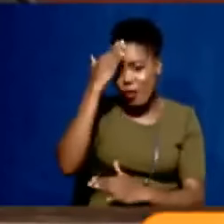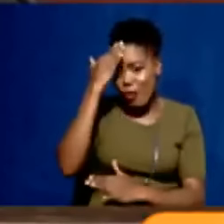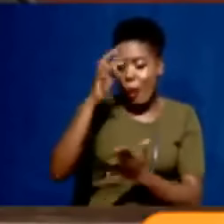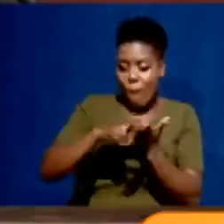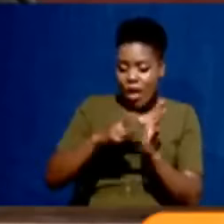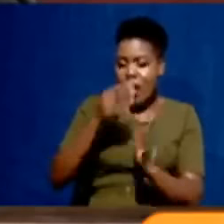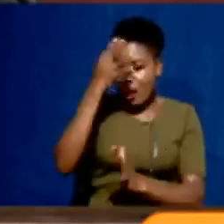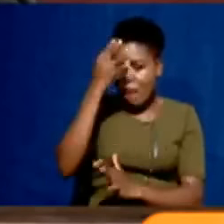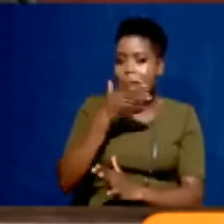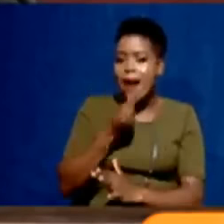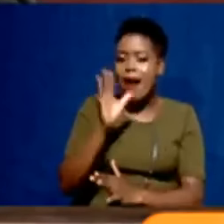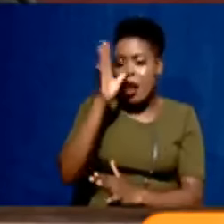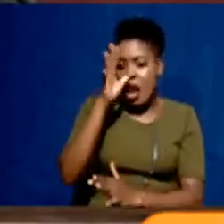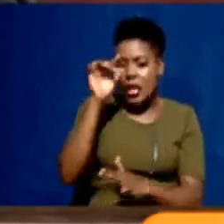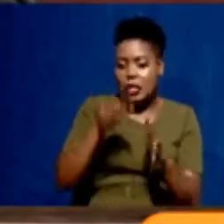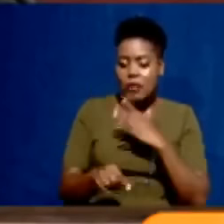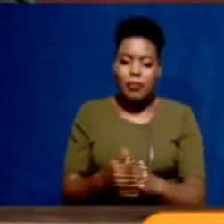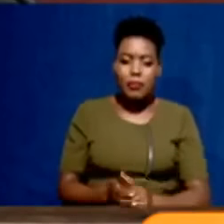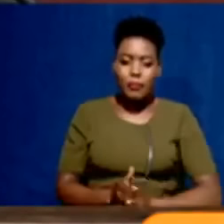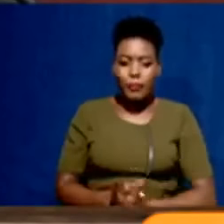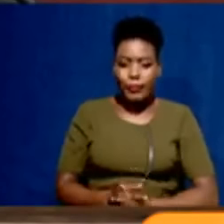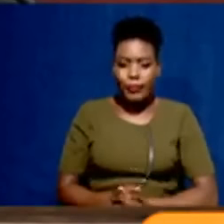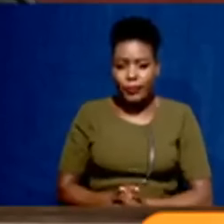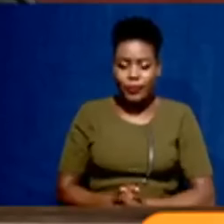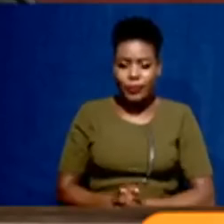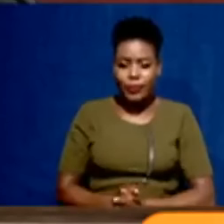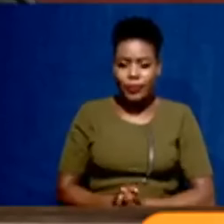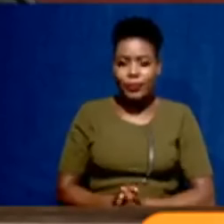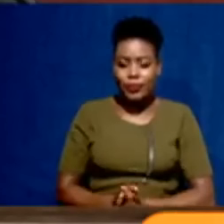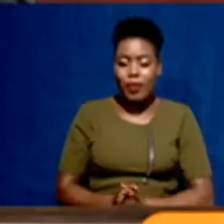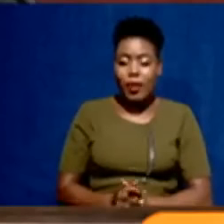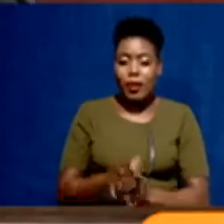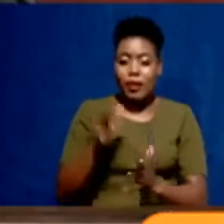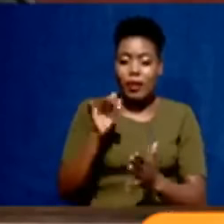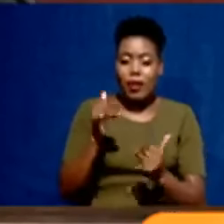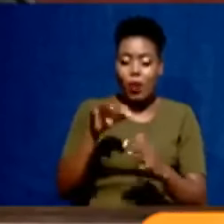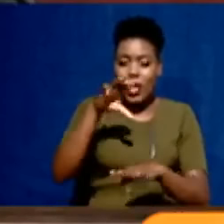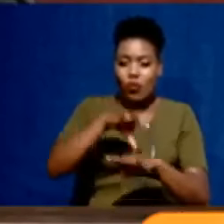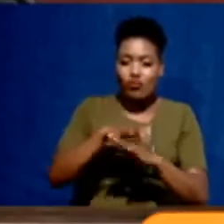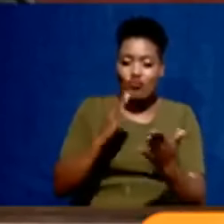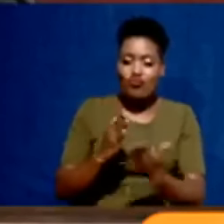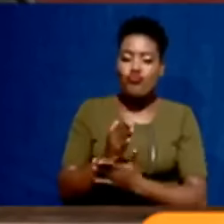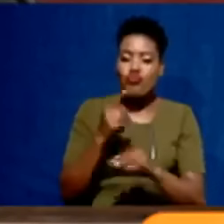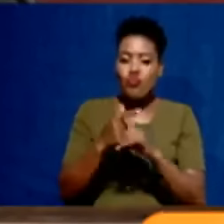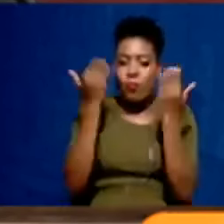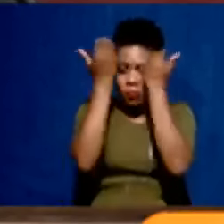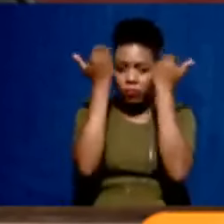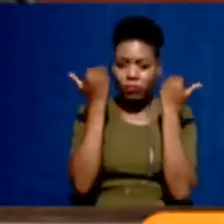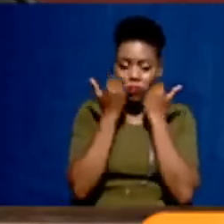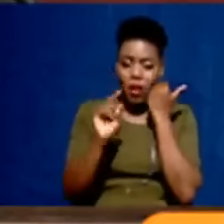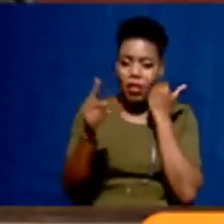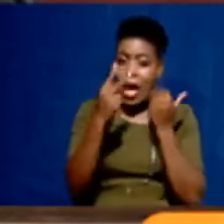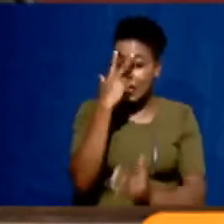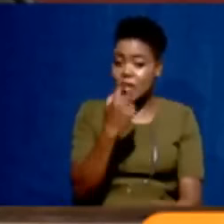an afterthought, and it is false. It is the finding of this court that the first